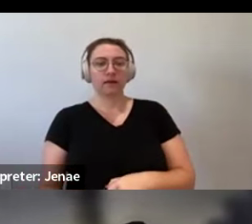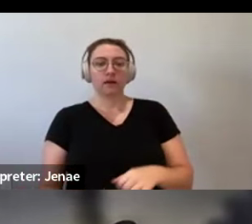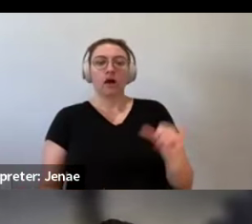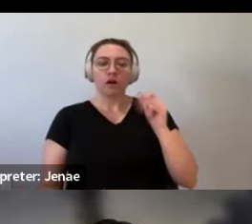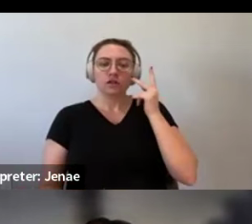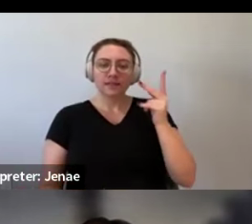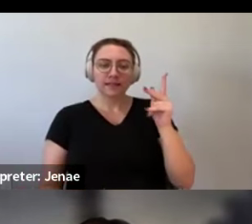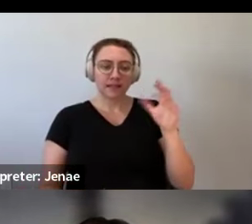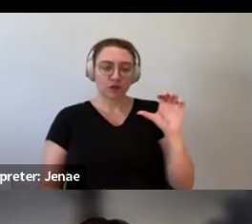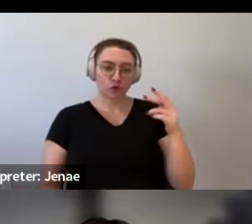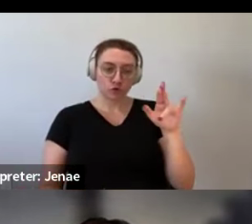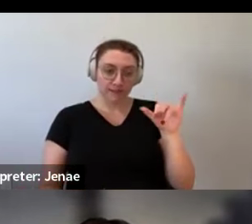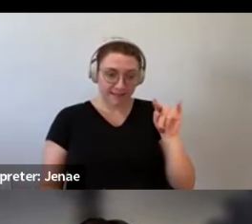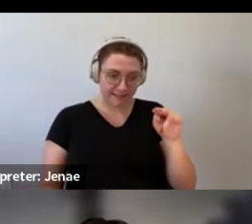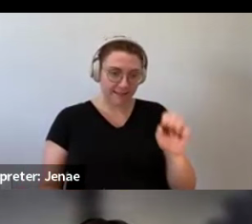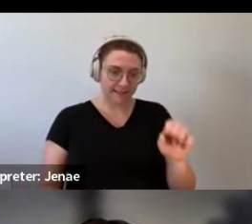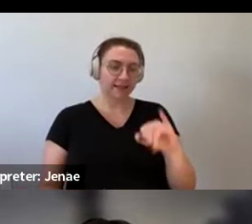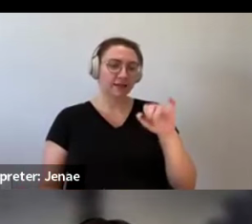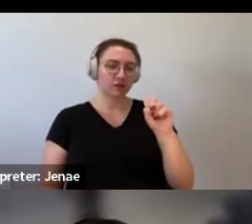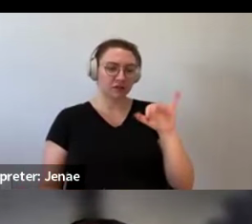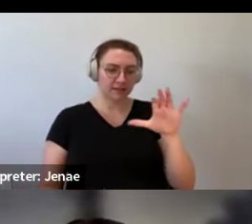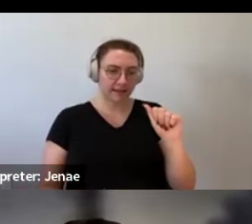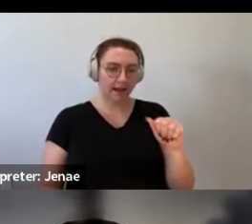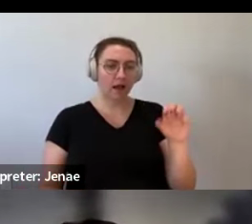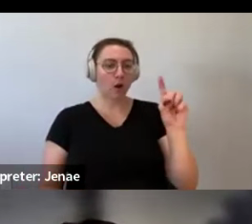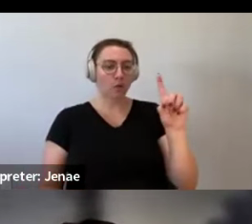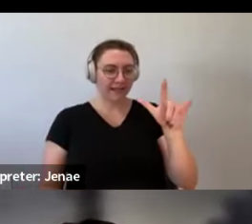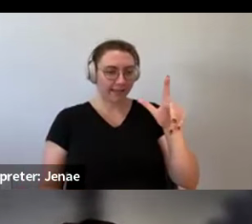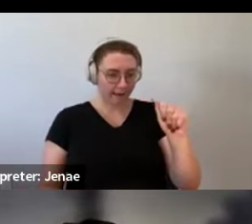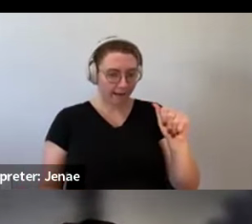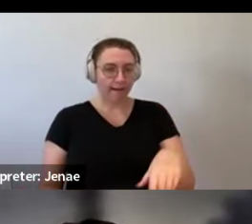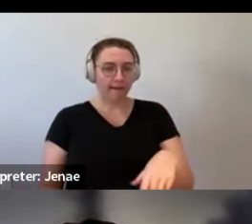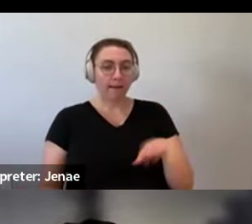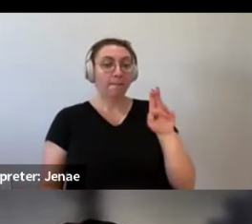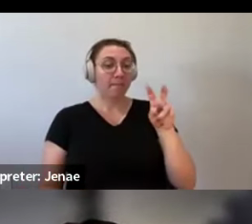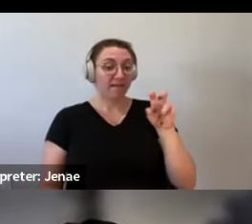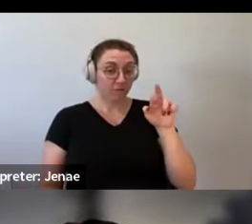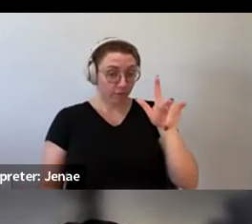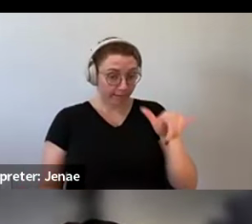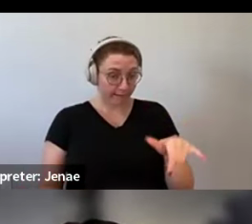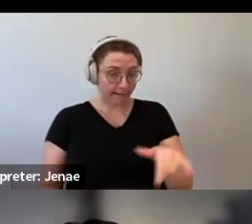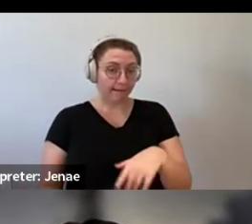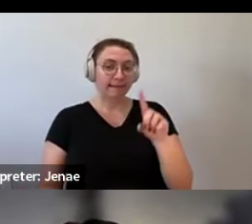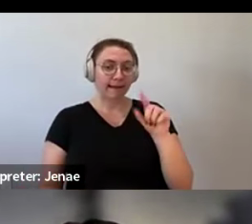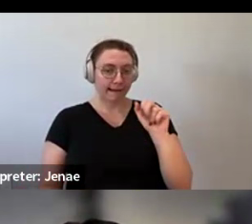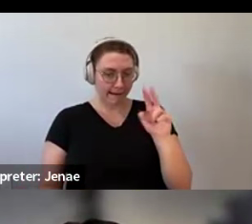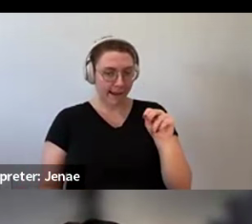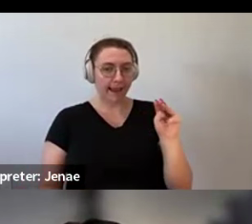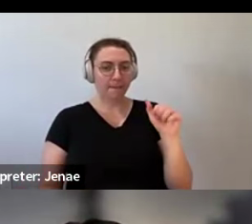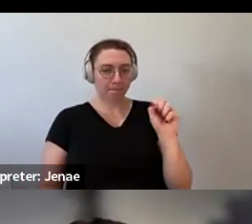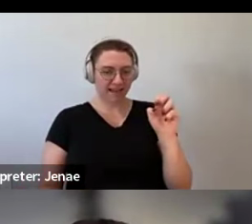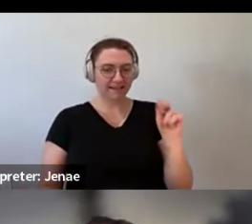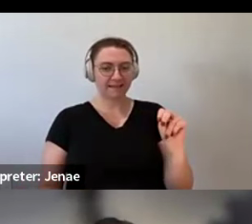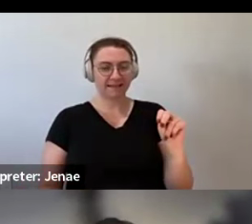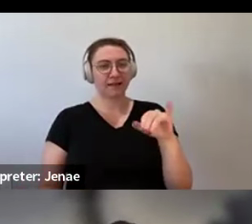see Christine and Jessica and Odelia from Community Services and Beverly and Dan and Mason